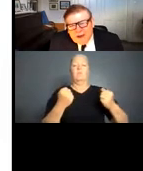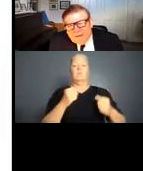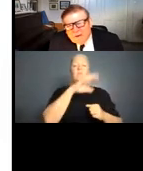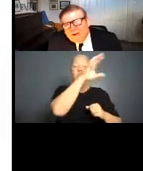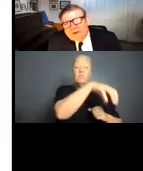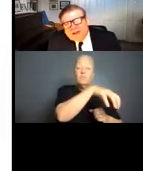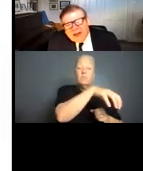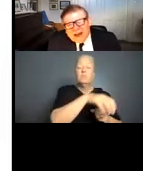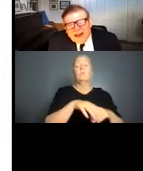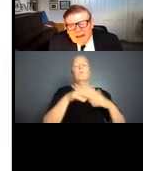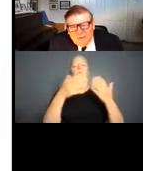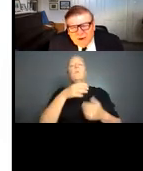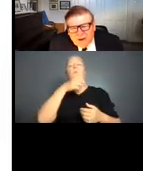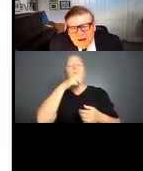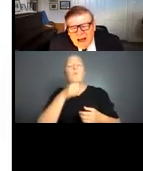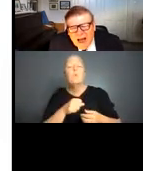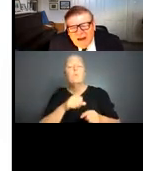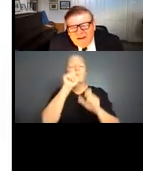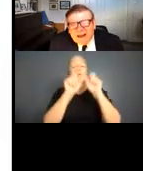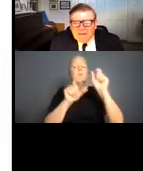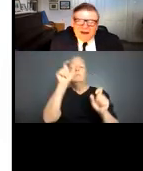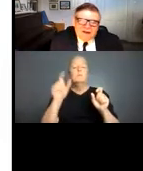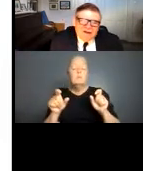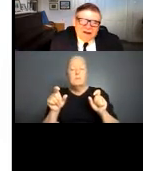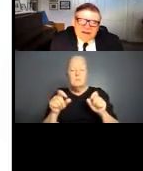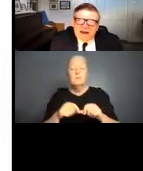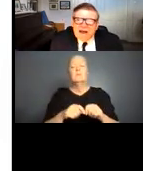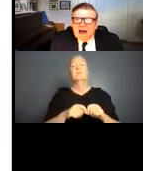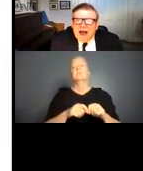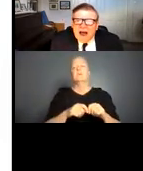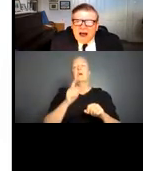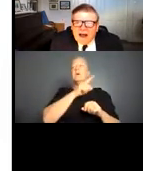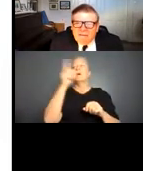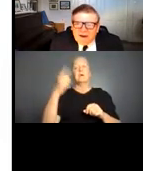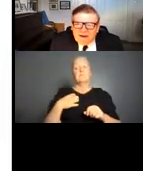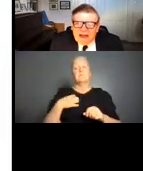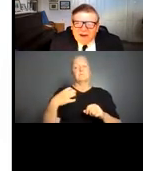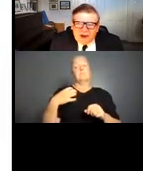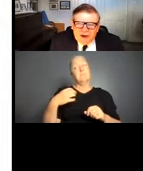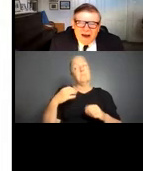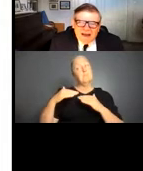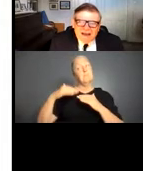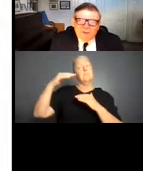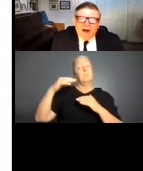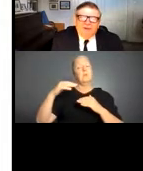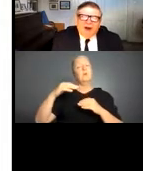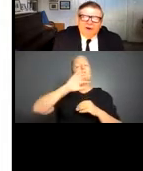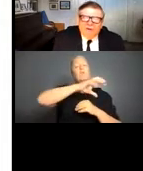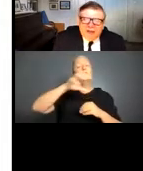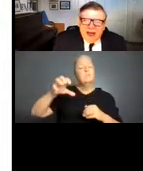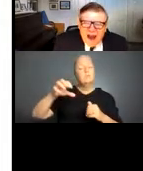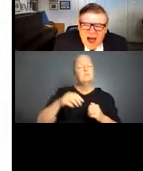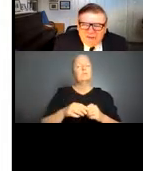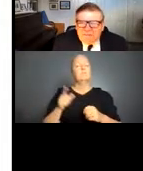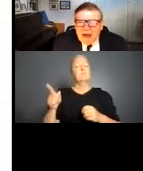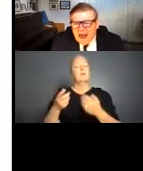older people who, particularly in the more higher income countries, because they have accumulated wealth over